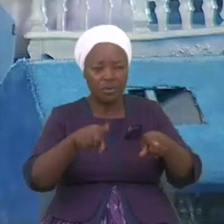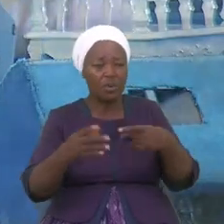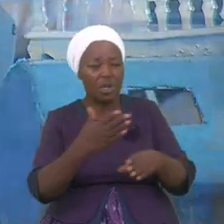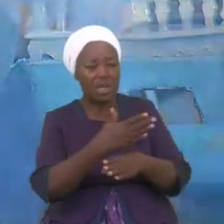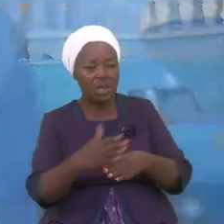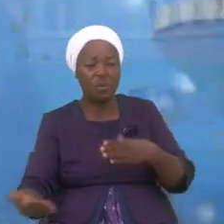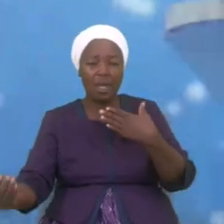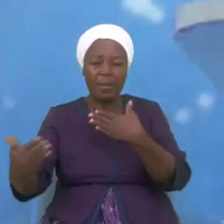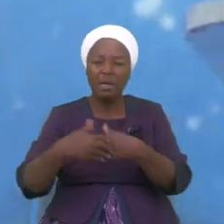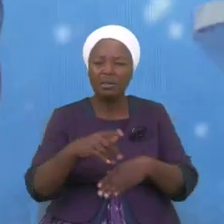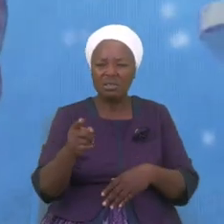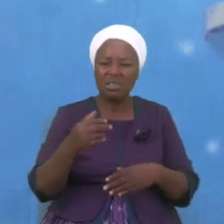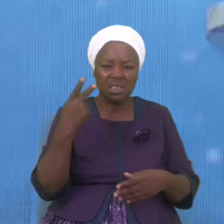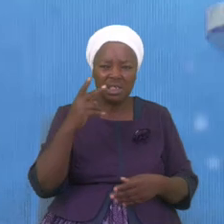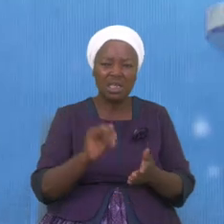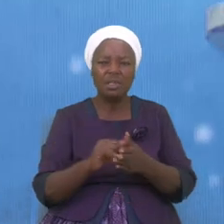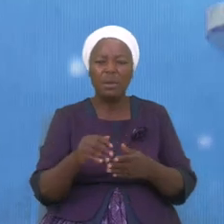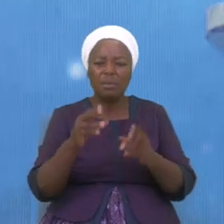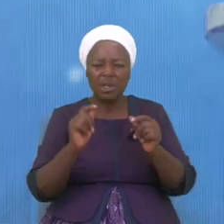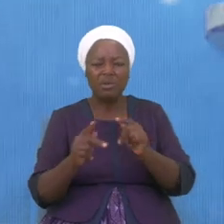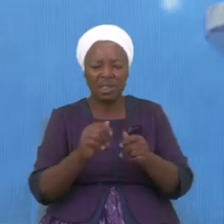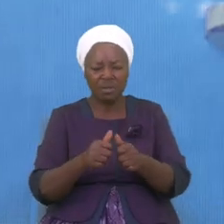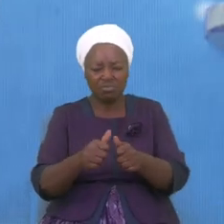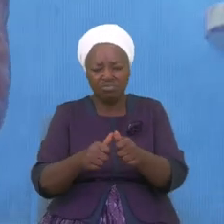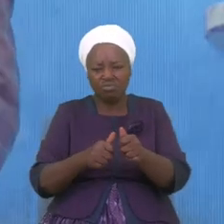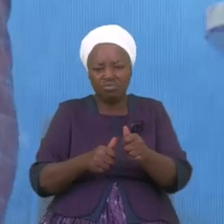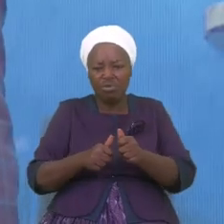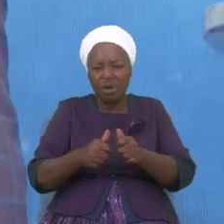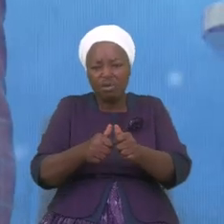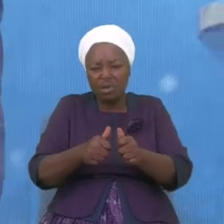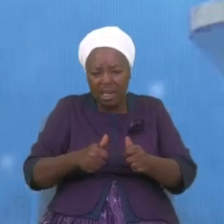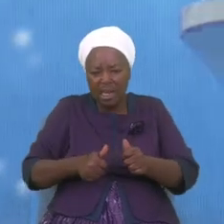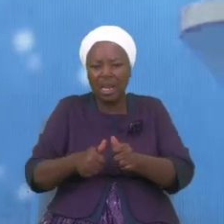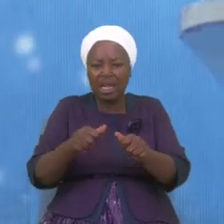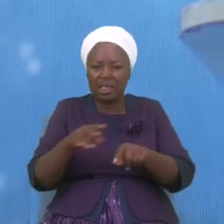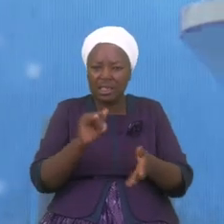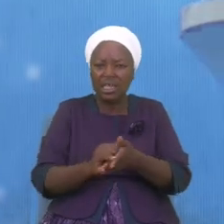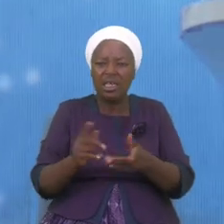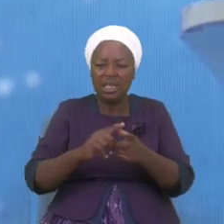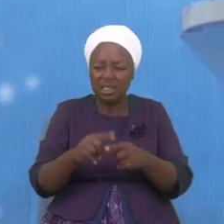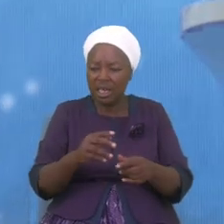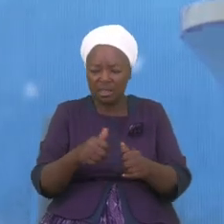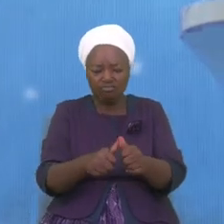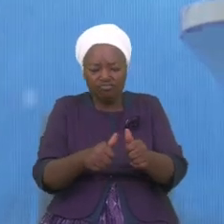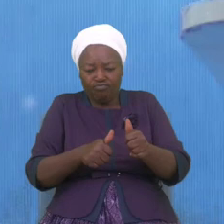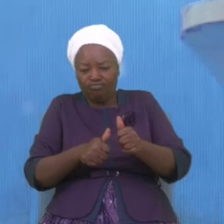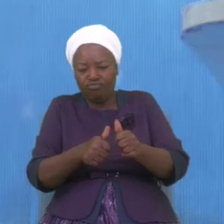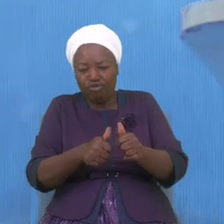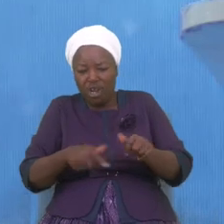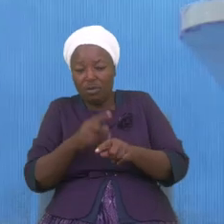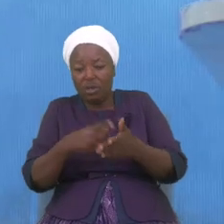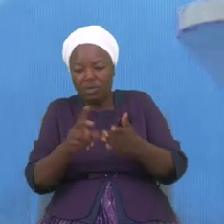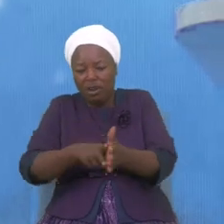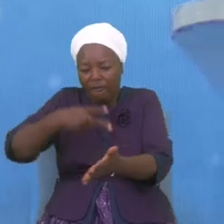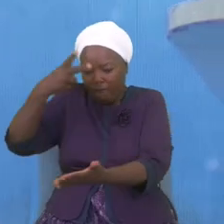which people go away backward. When people go away backward, they fall into the ditch behind them because they don't know. They are